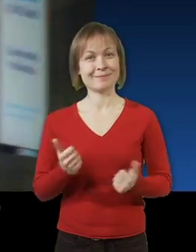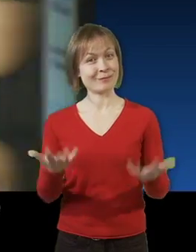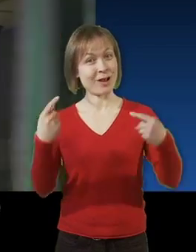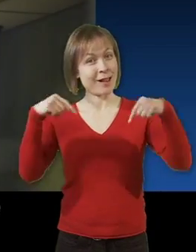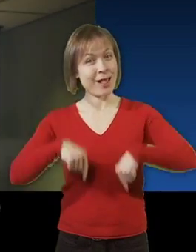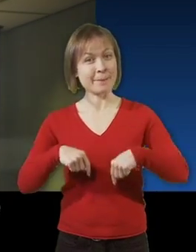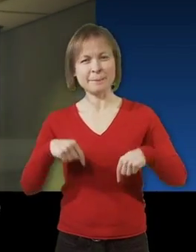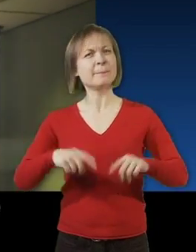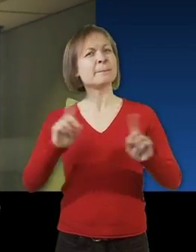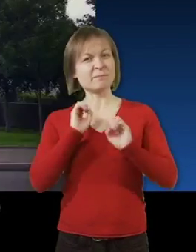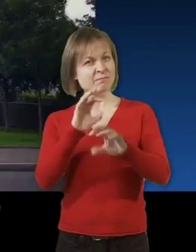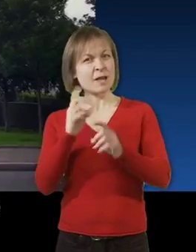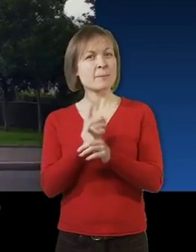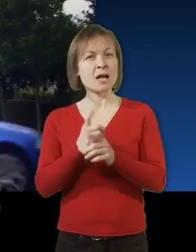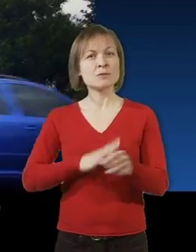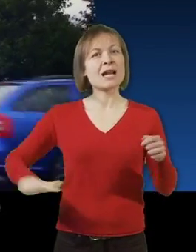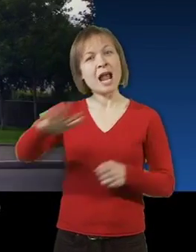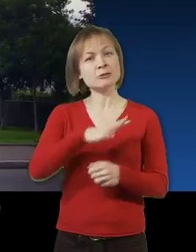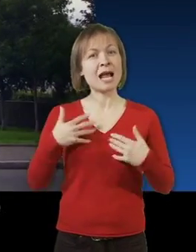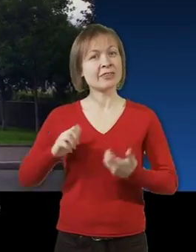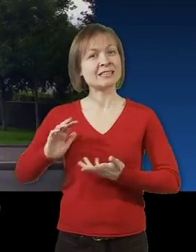Welcome to this guide to the National Health Service.